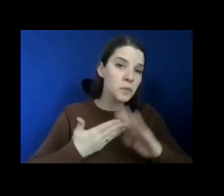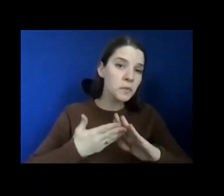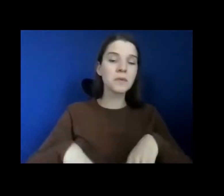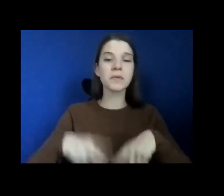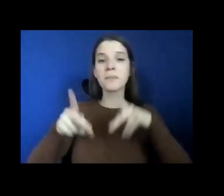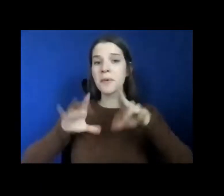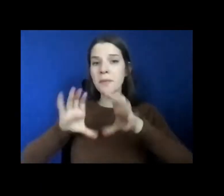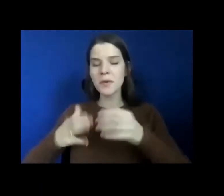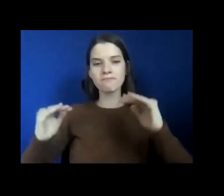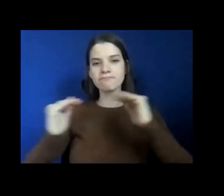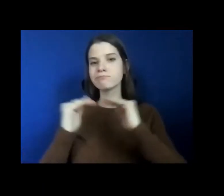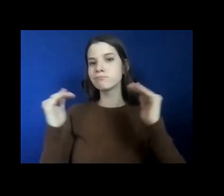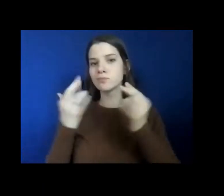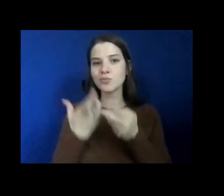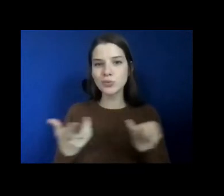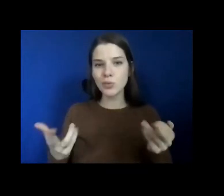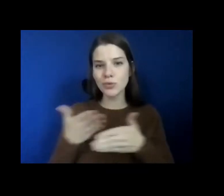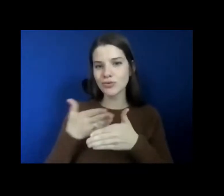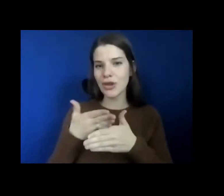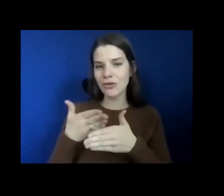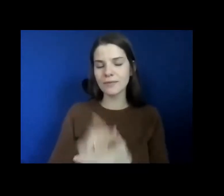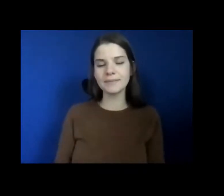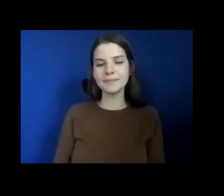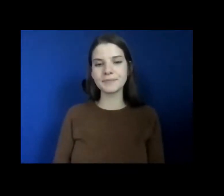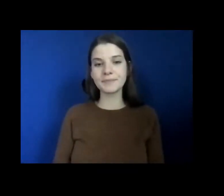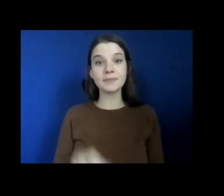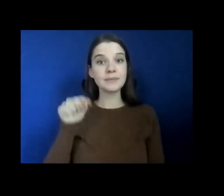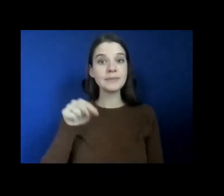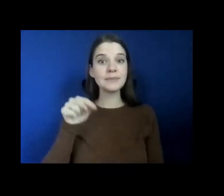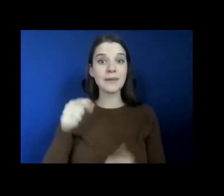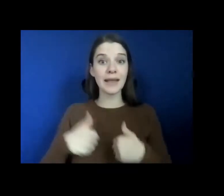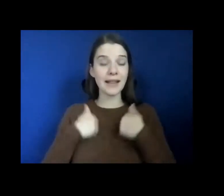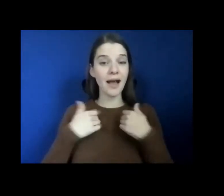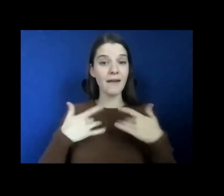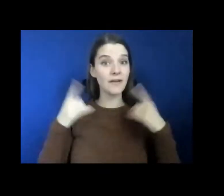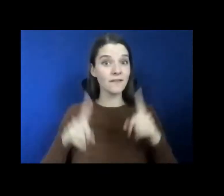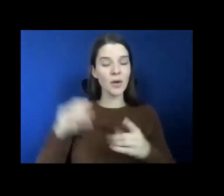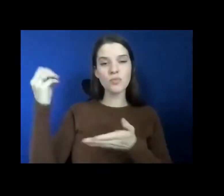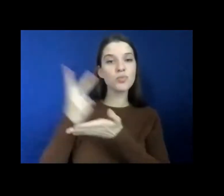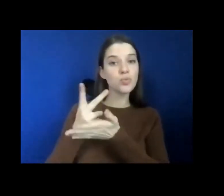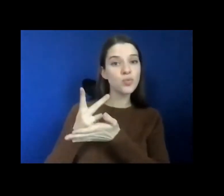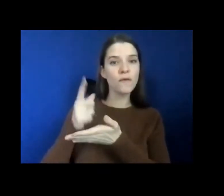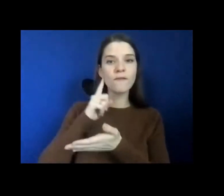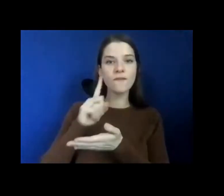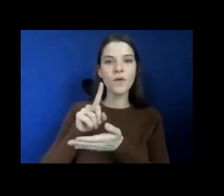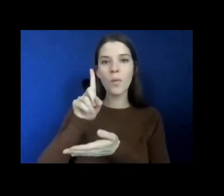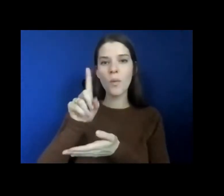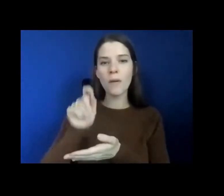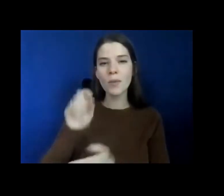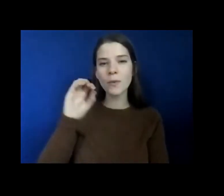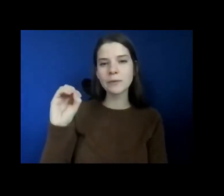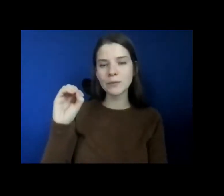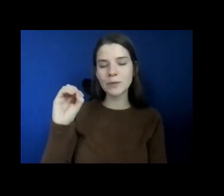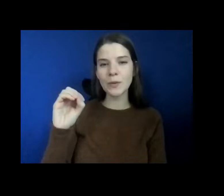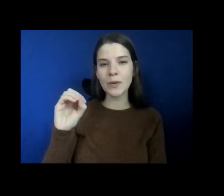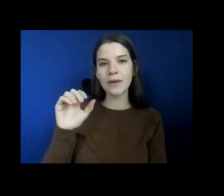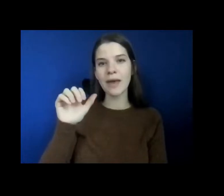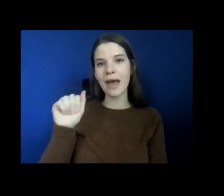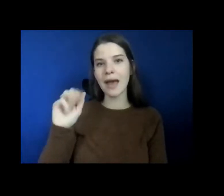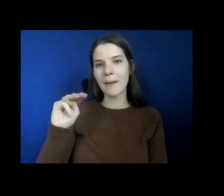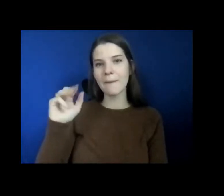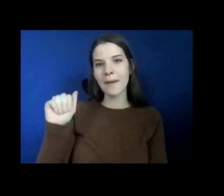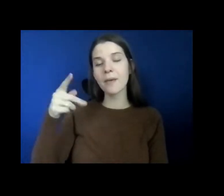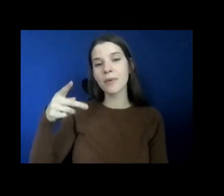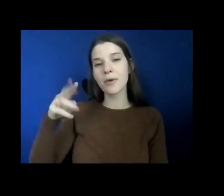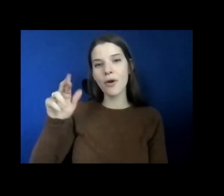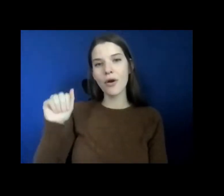equitably share resources. This live event has been approved for the 1.0 AMA